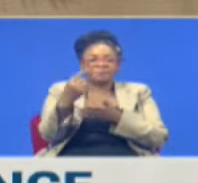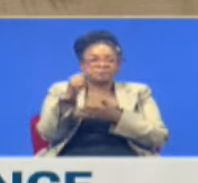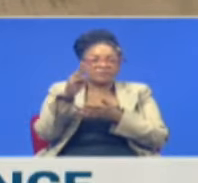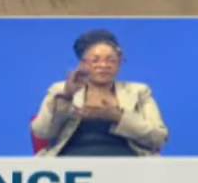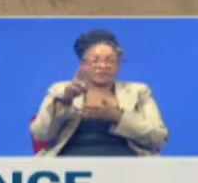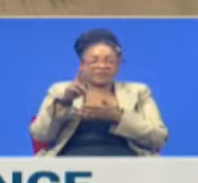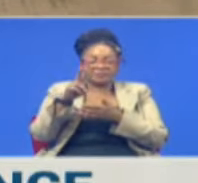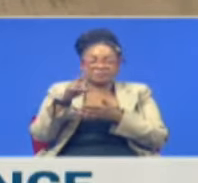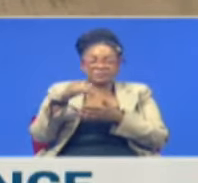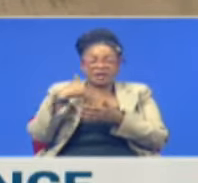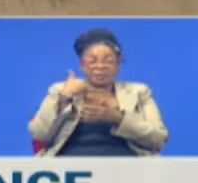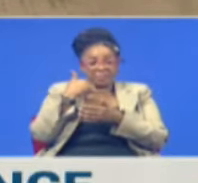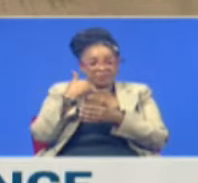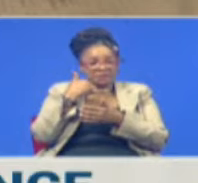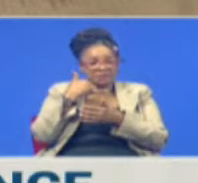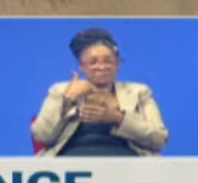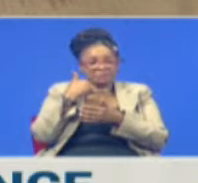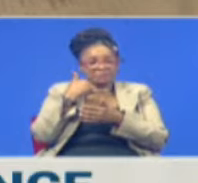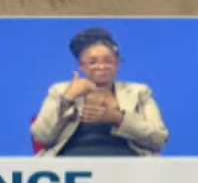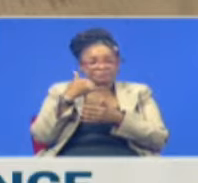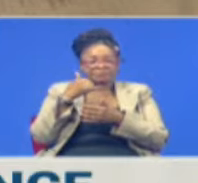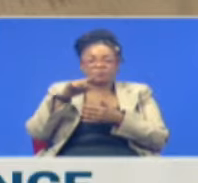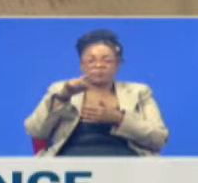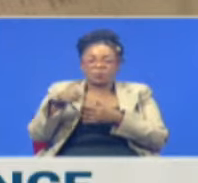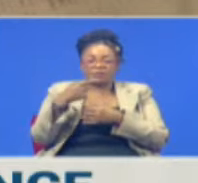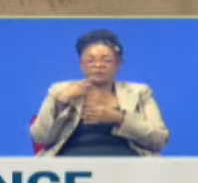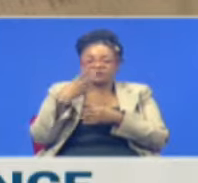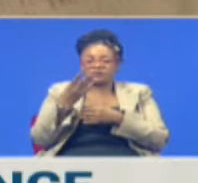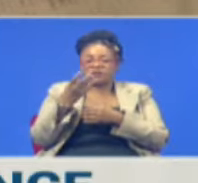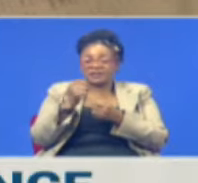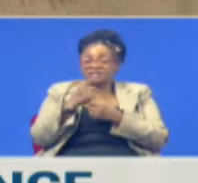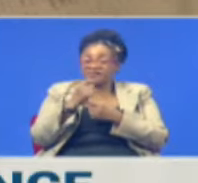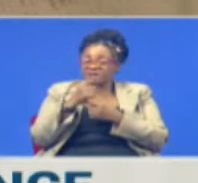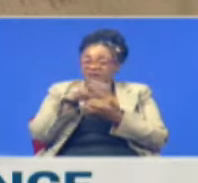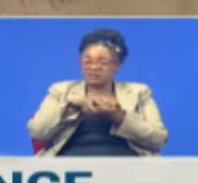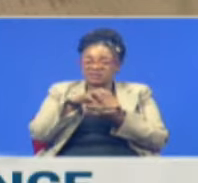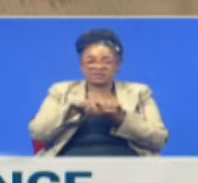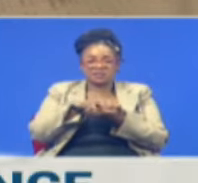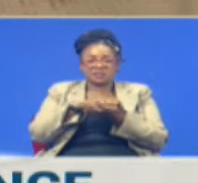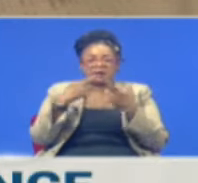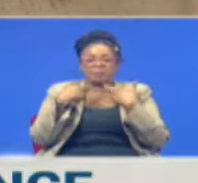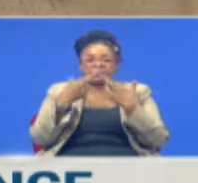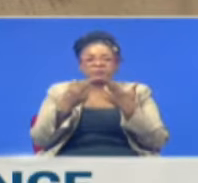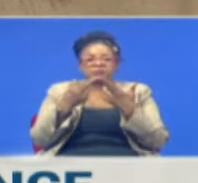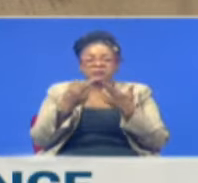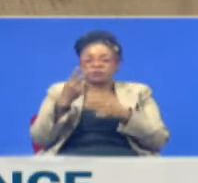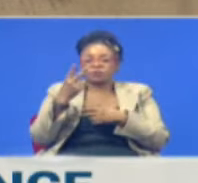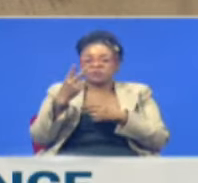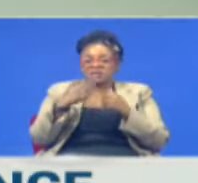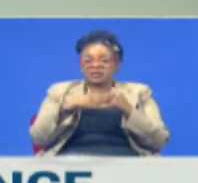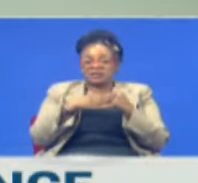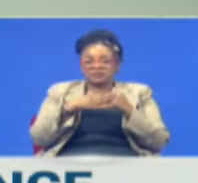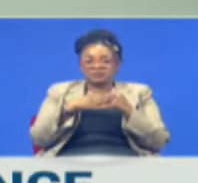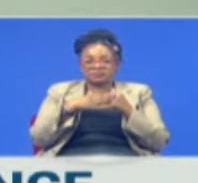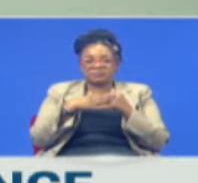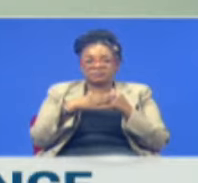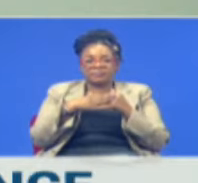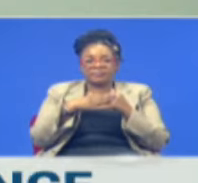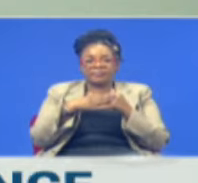Toll-Free Helpline, an increase of 1,411 cases reported in 2019.